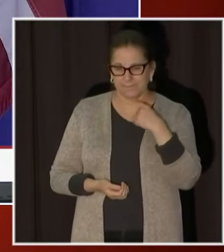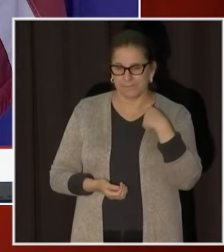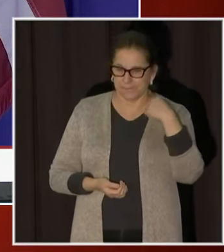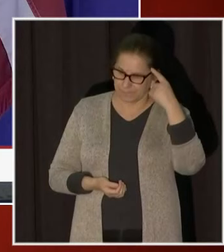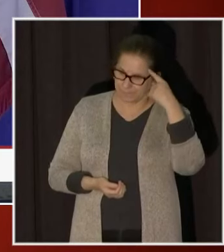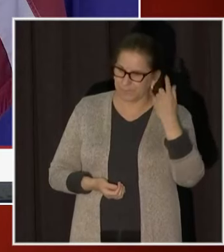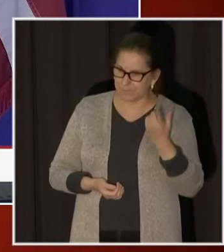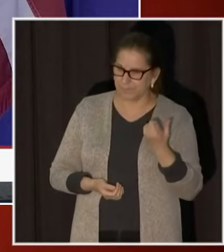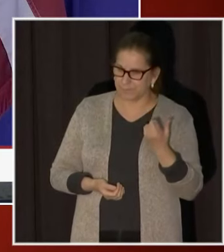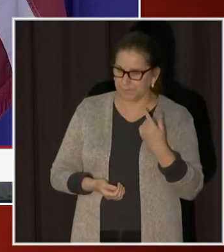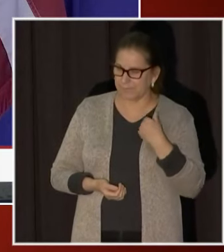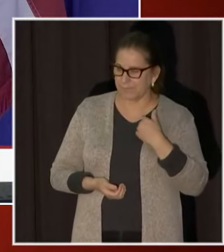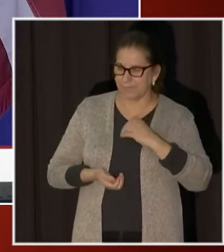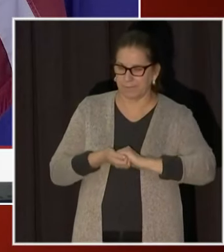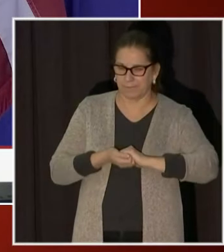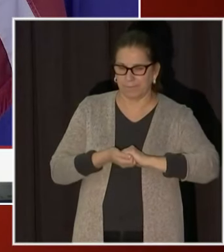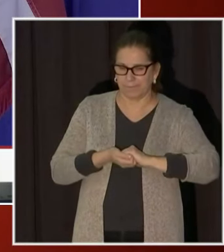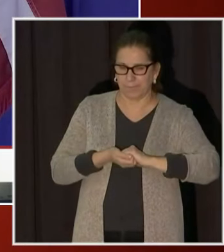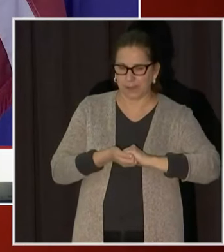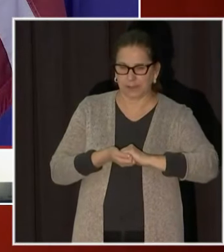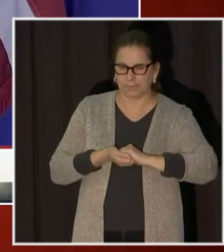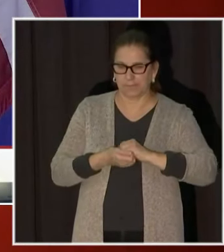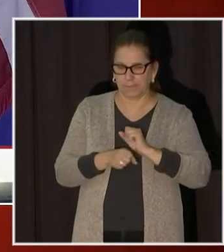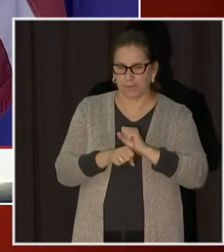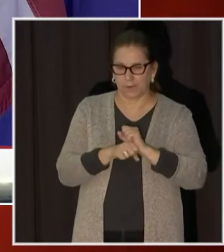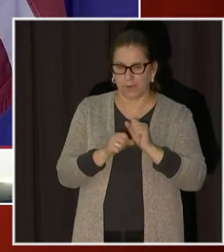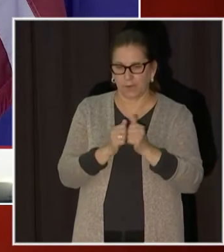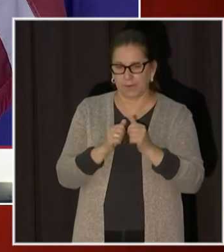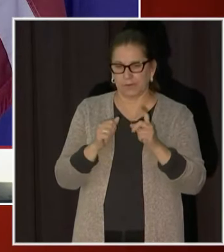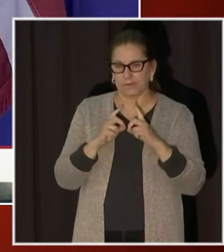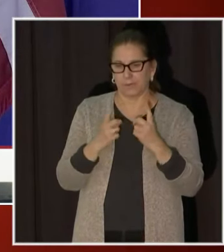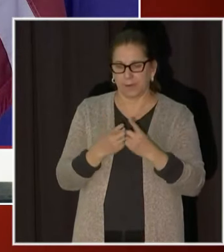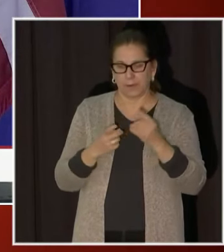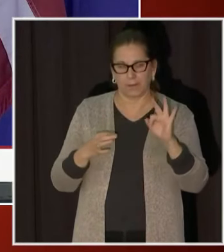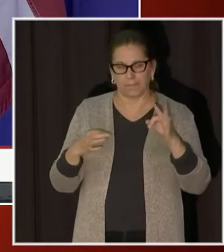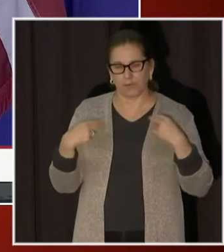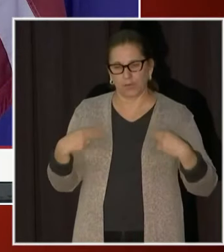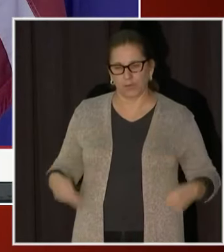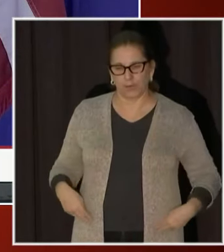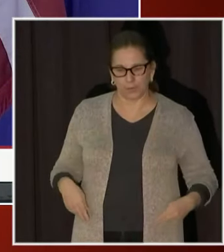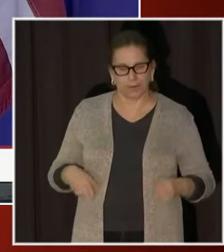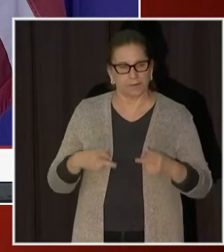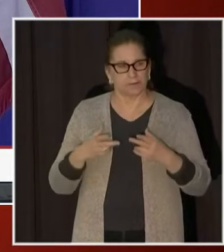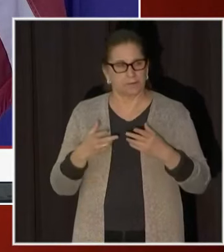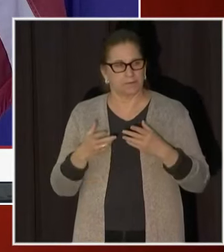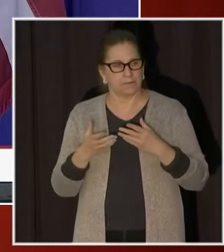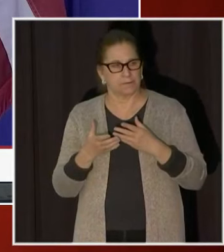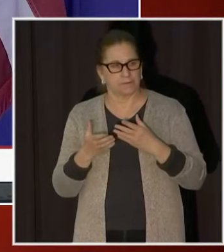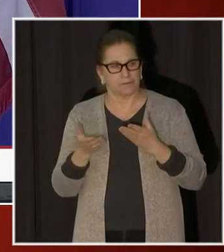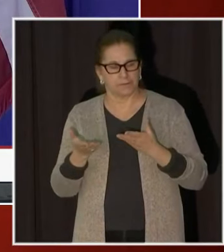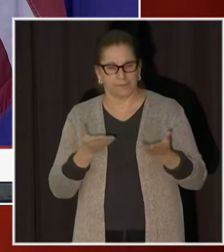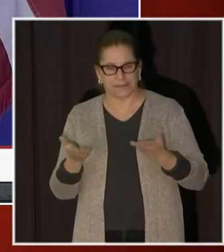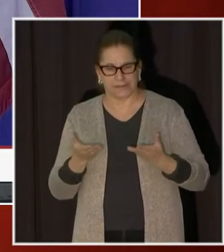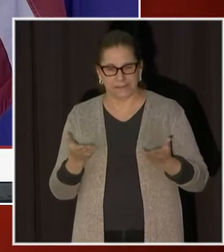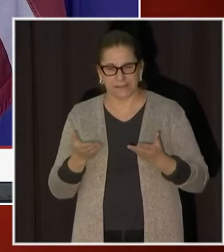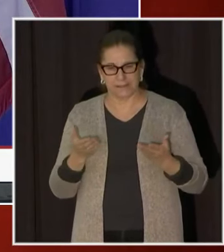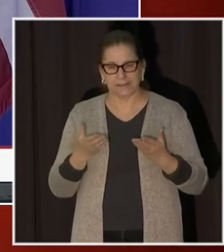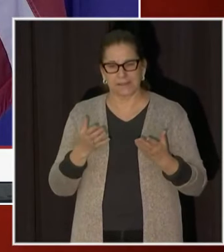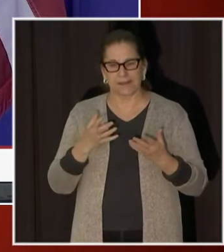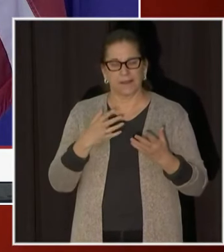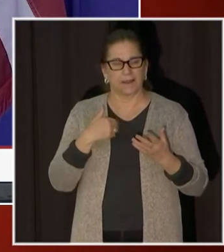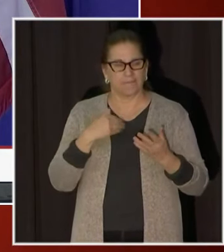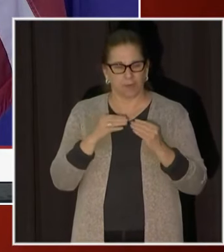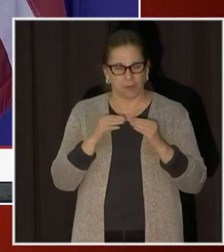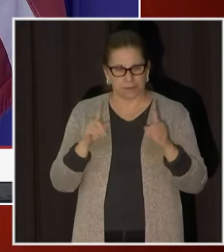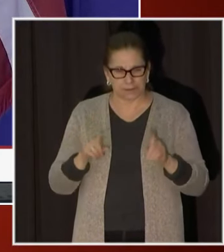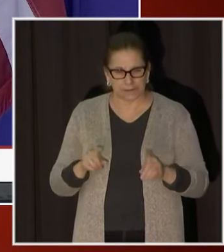in hand with the Department of Human Services on our strategies, including more testing, including